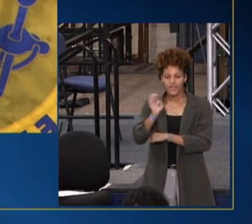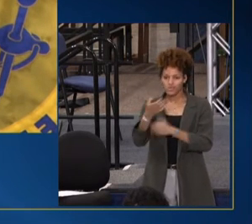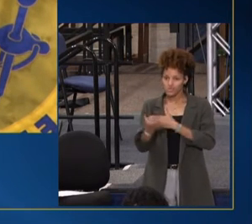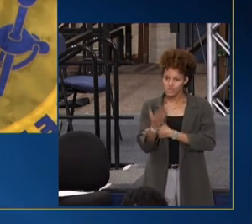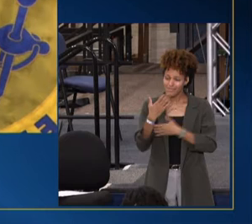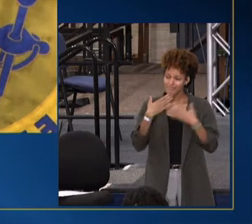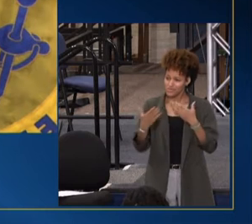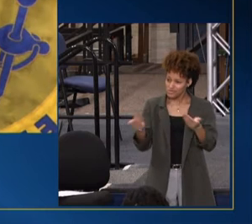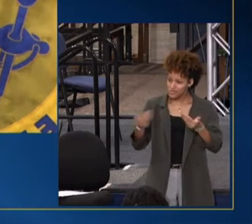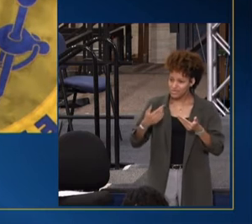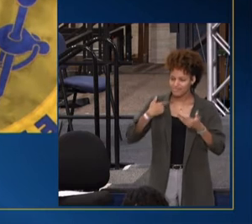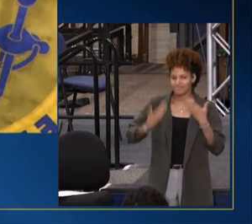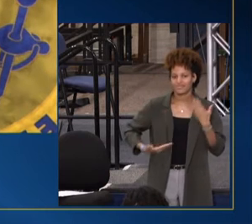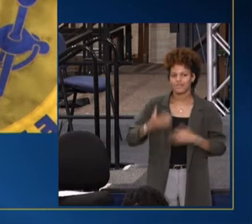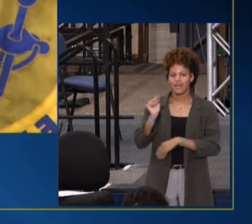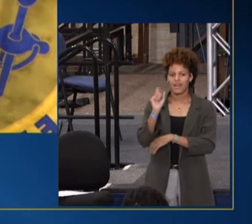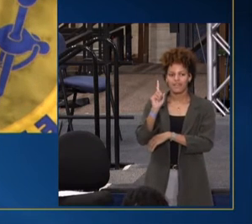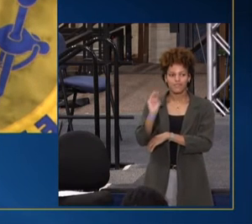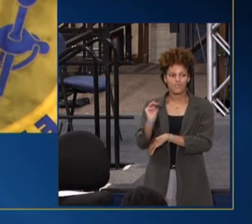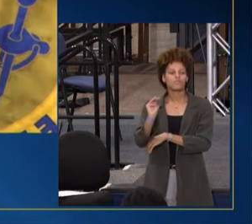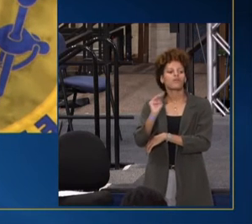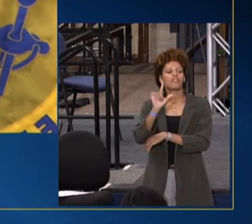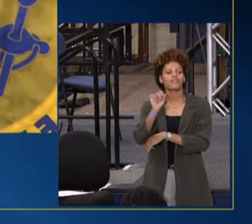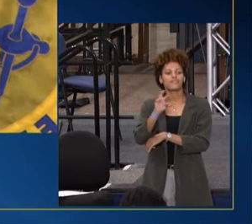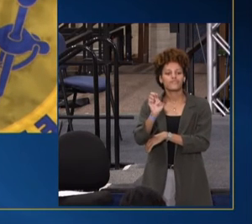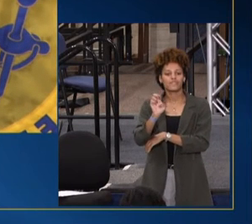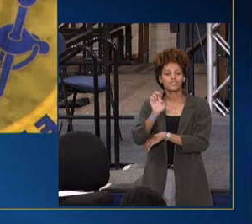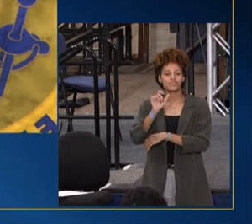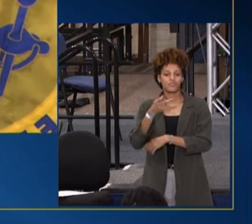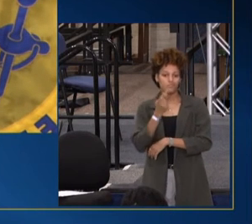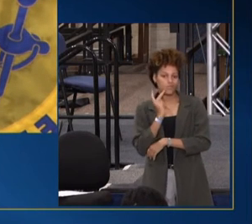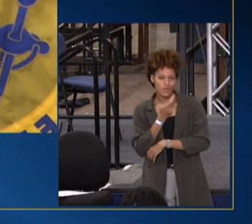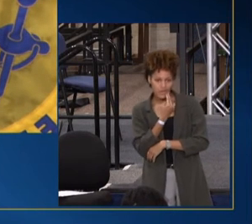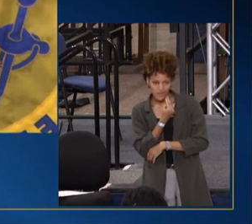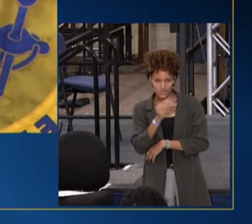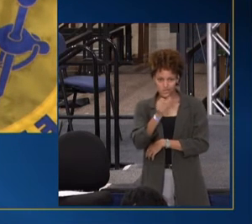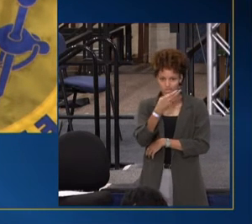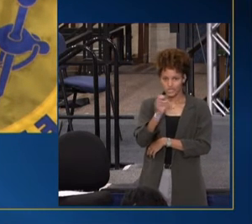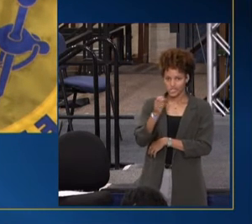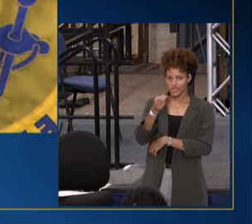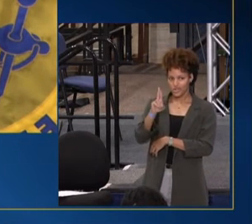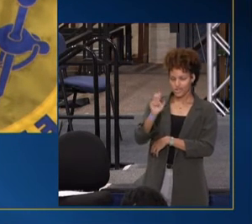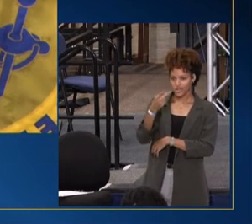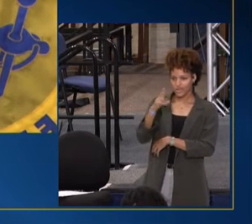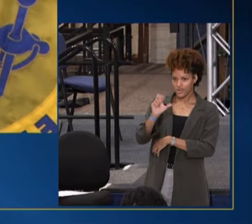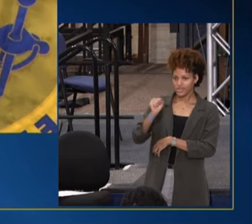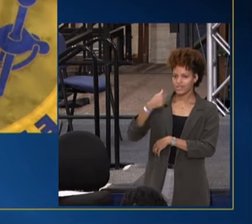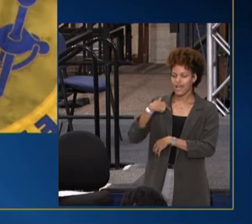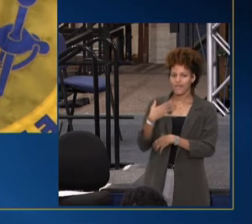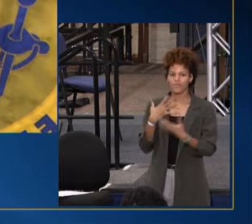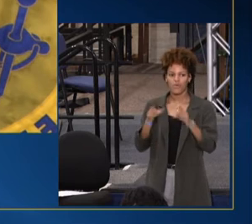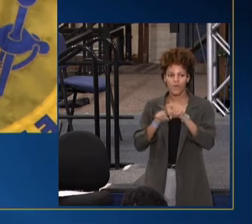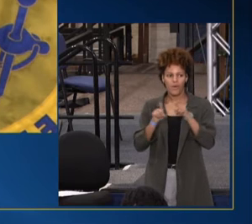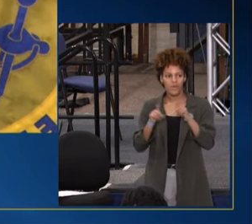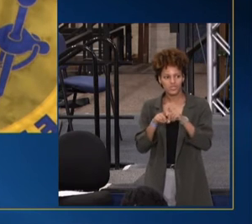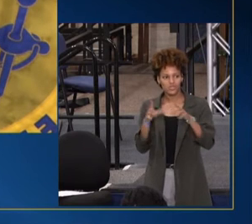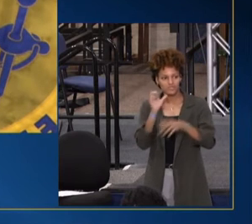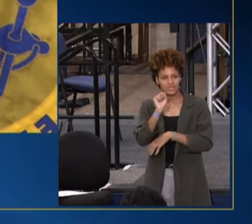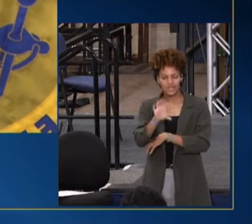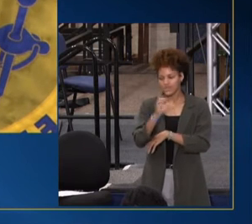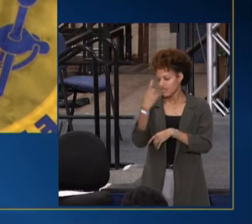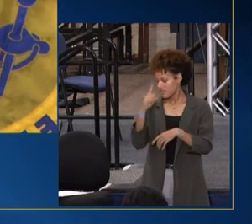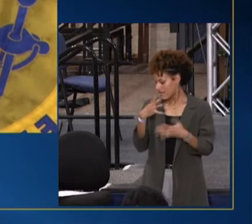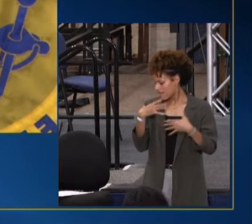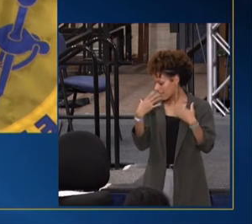introduction. I am Admiral Rachel Levine, she, her pronouns, and I have the honor of being the Assistant Secretary for Health and the